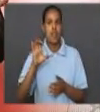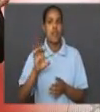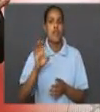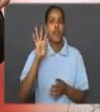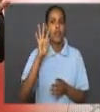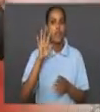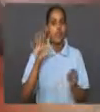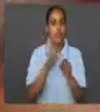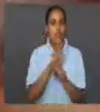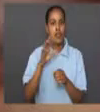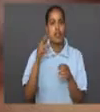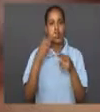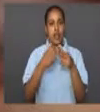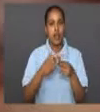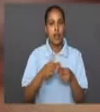full name: